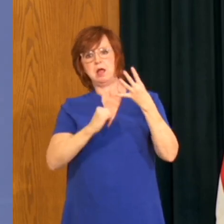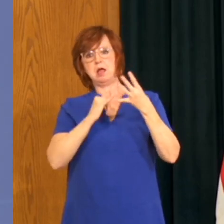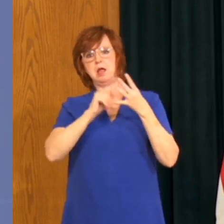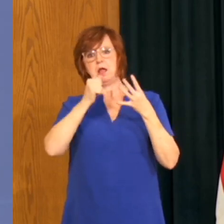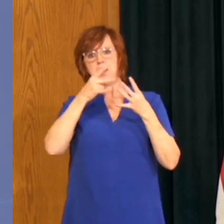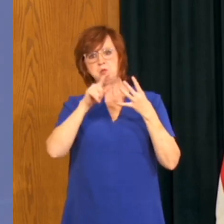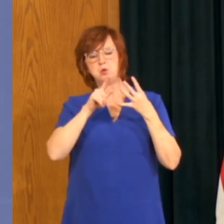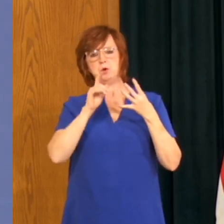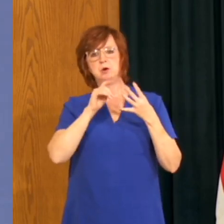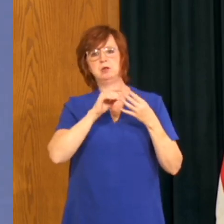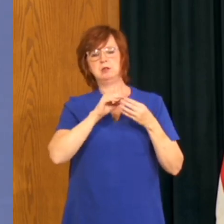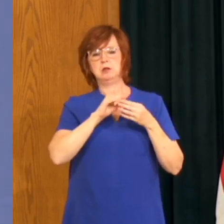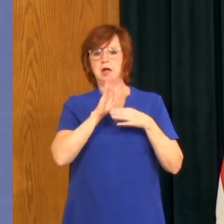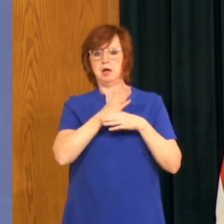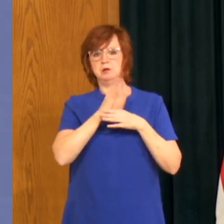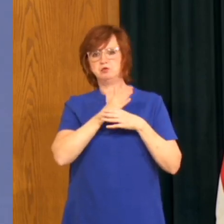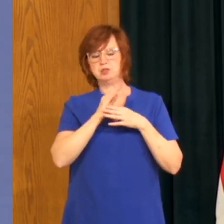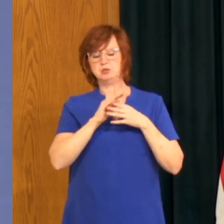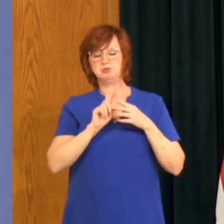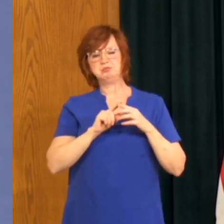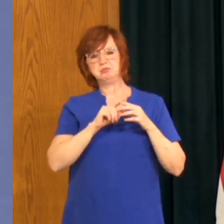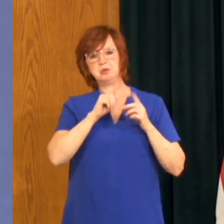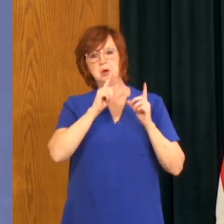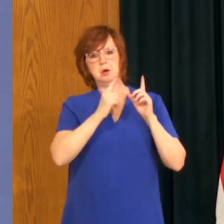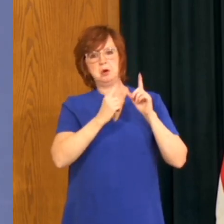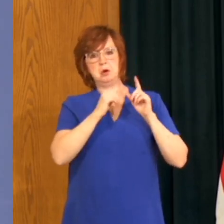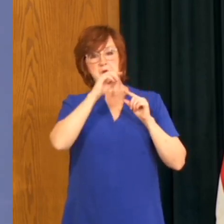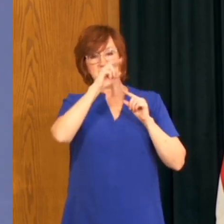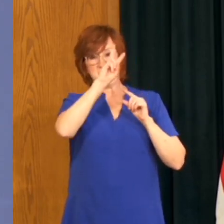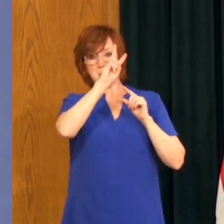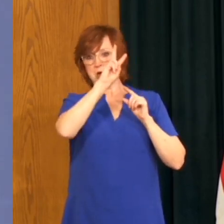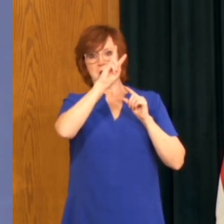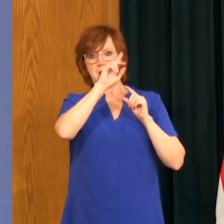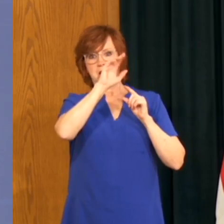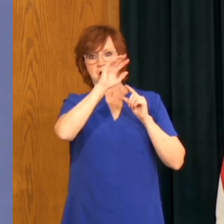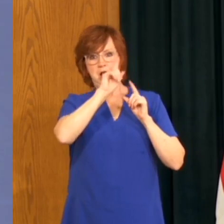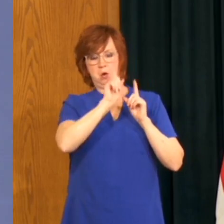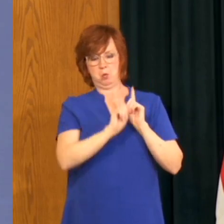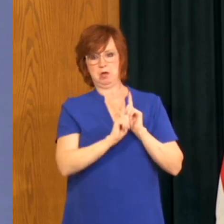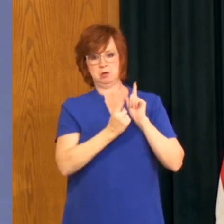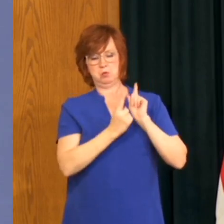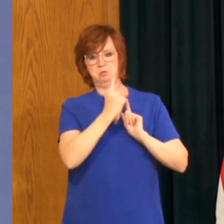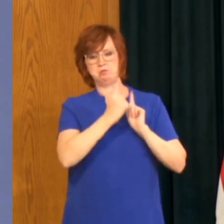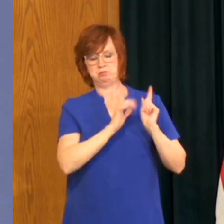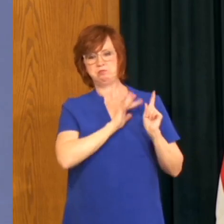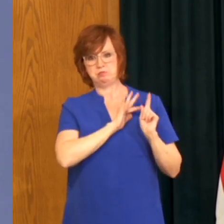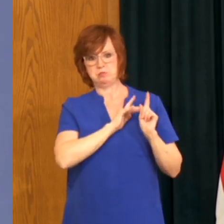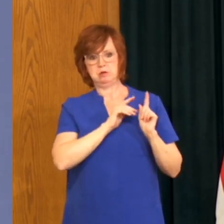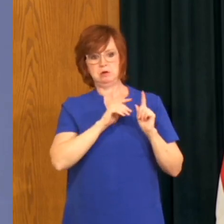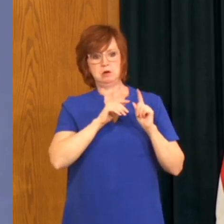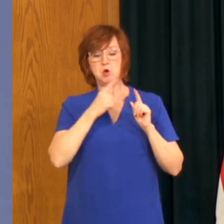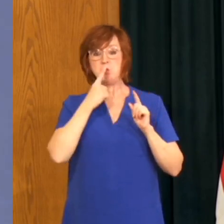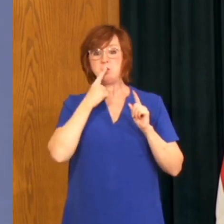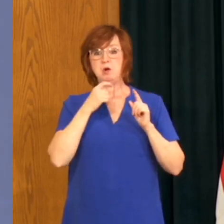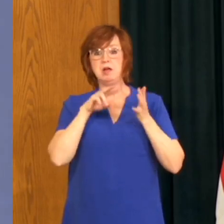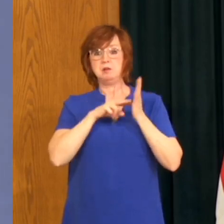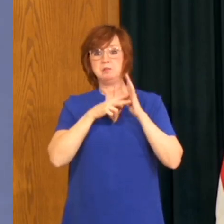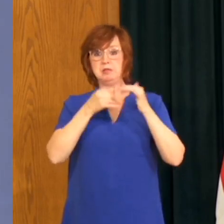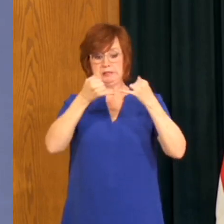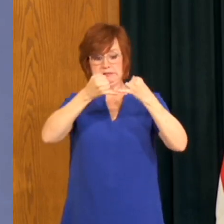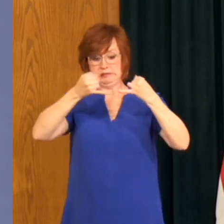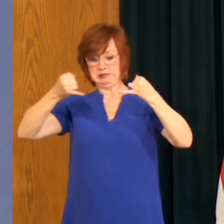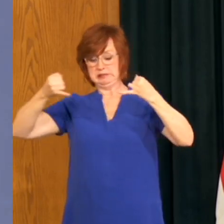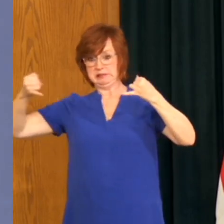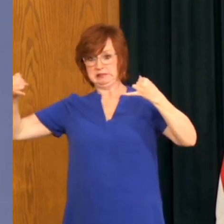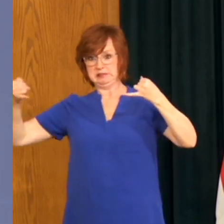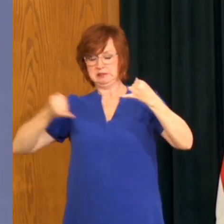of April towards the early part of May, and also now has gone below 1. The red line is below 1. So we have to remember